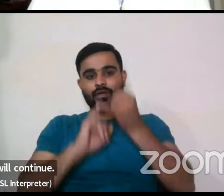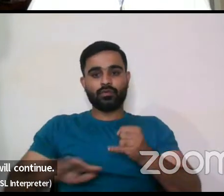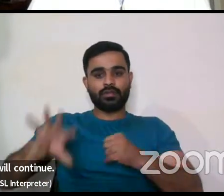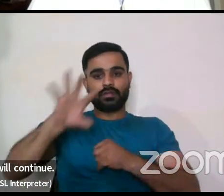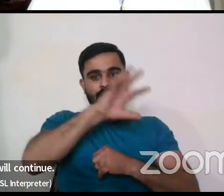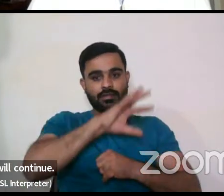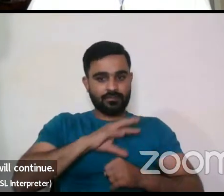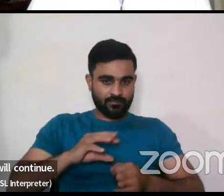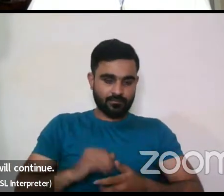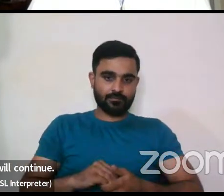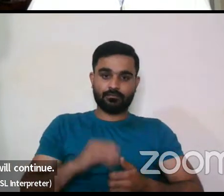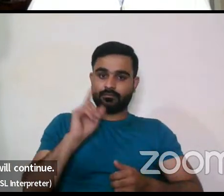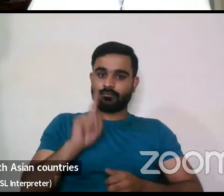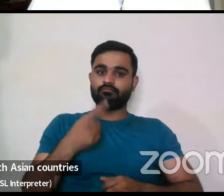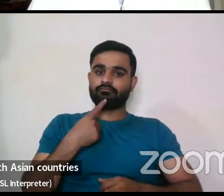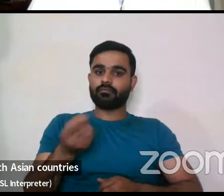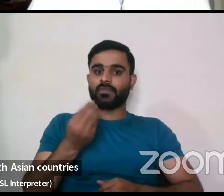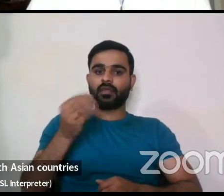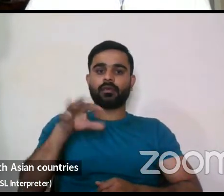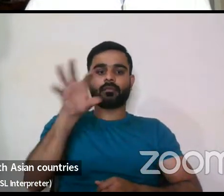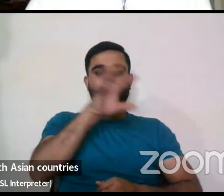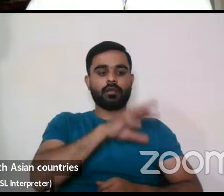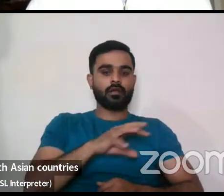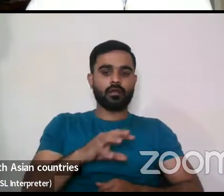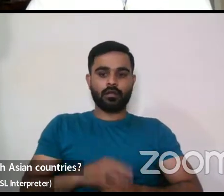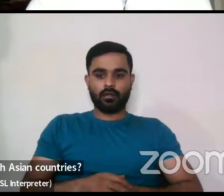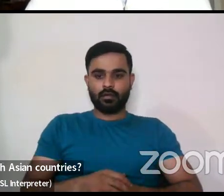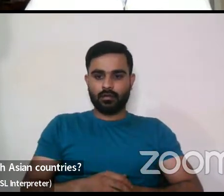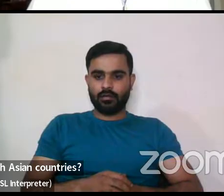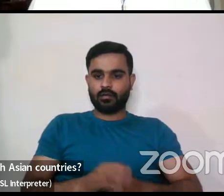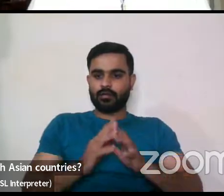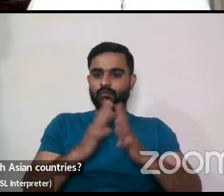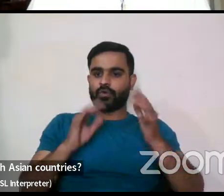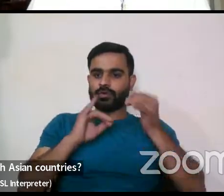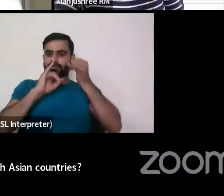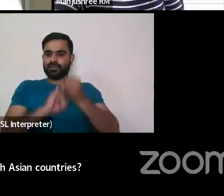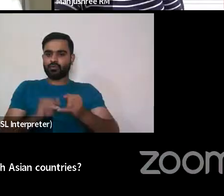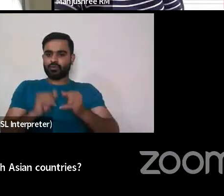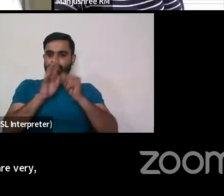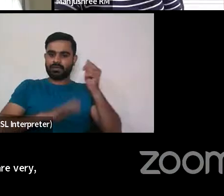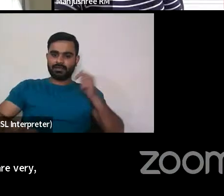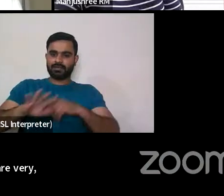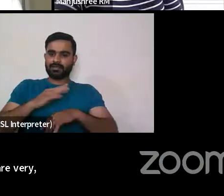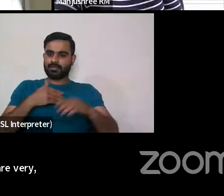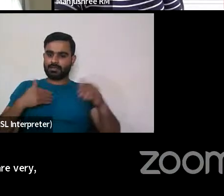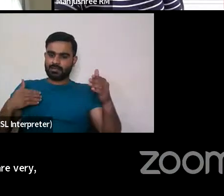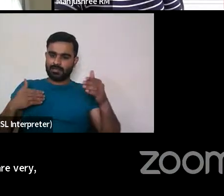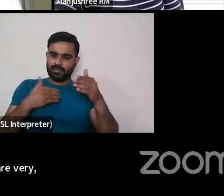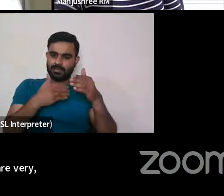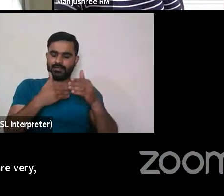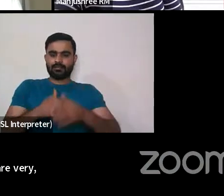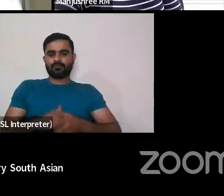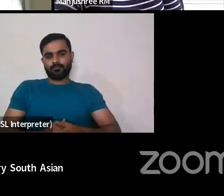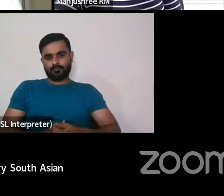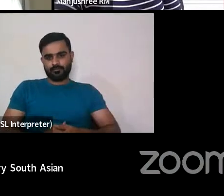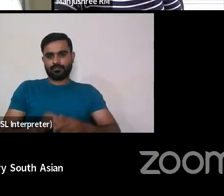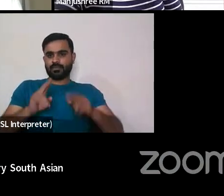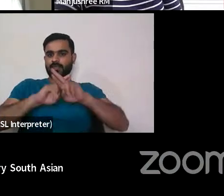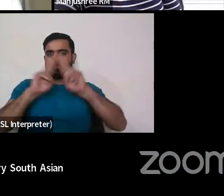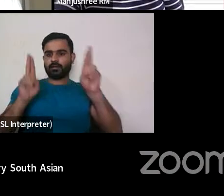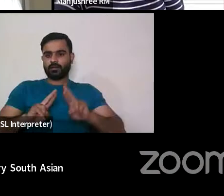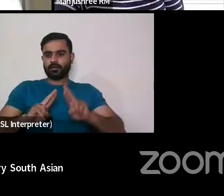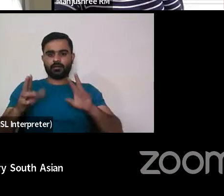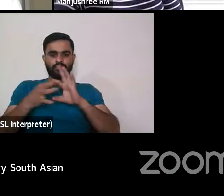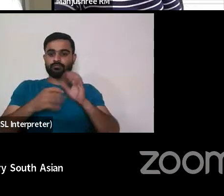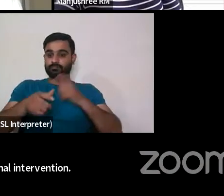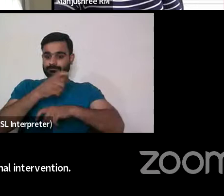countries? I would say certain countries most South Asian countries are very closed to international intervention. They're